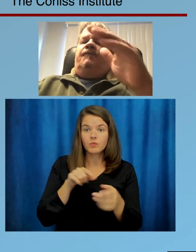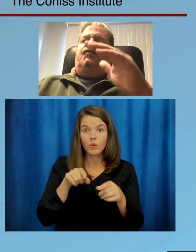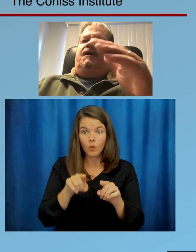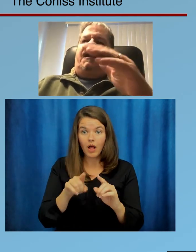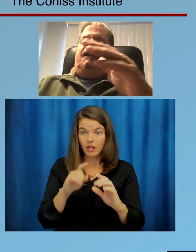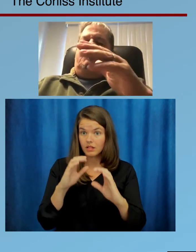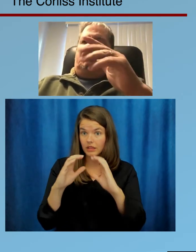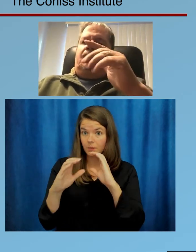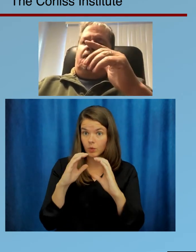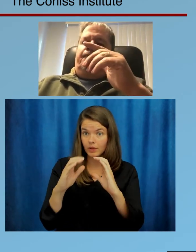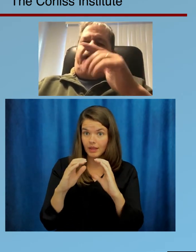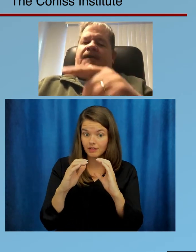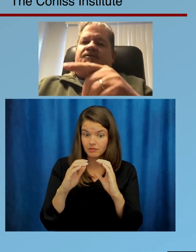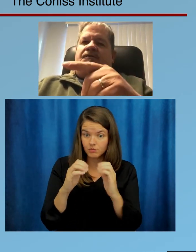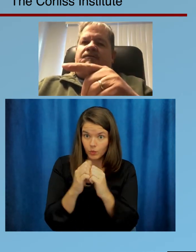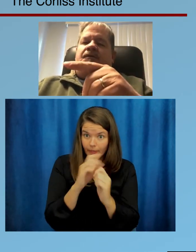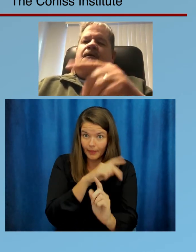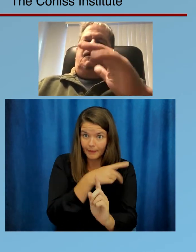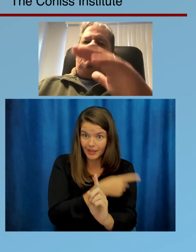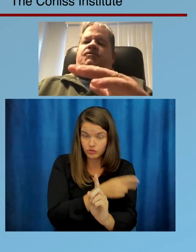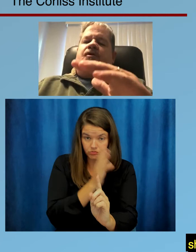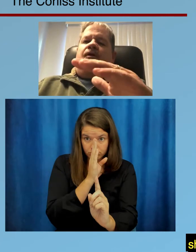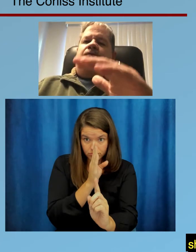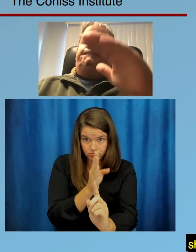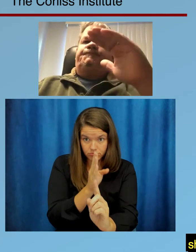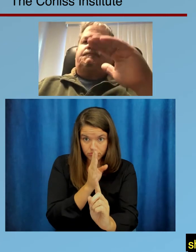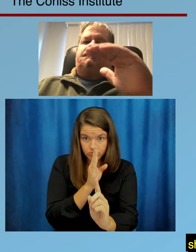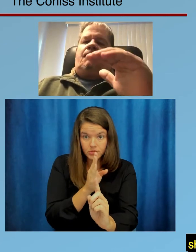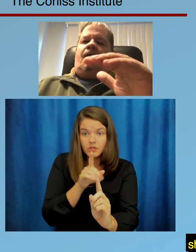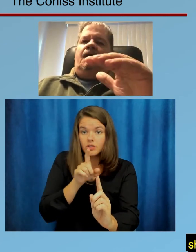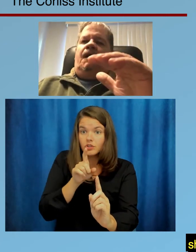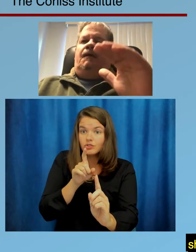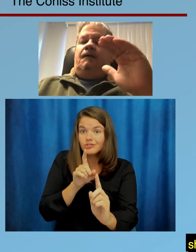while communicating with the patient, should